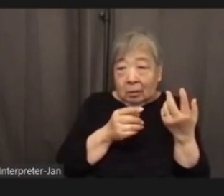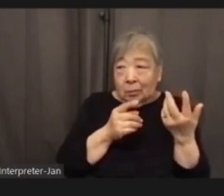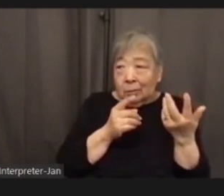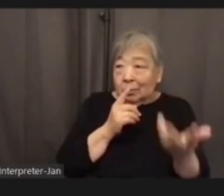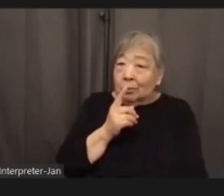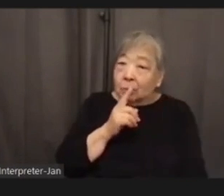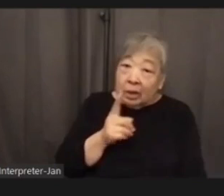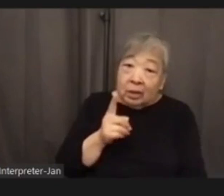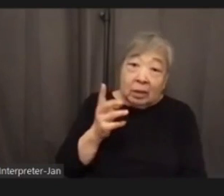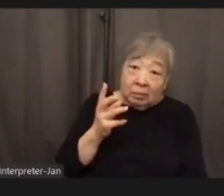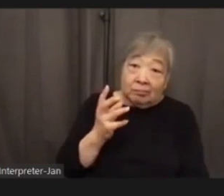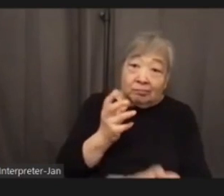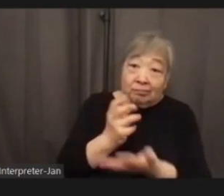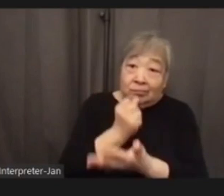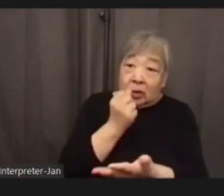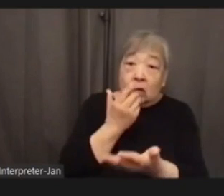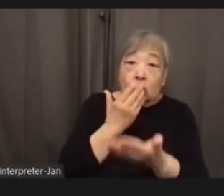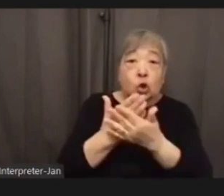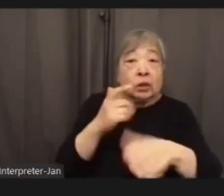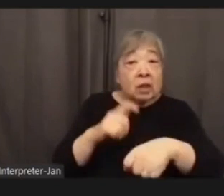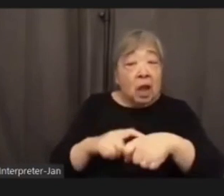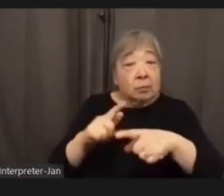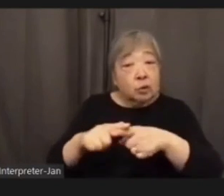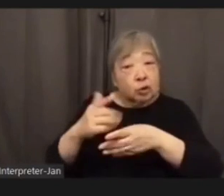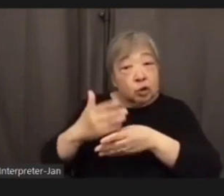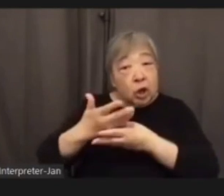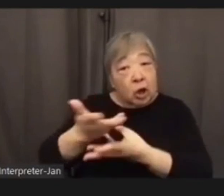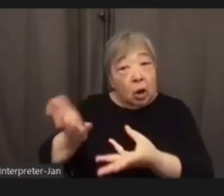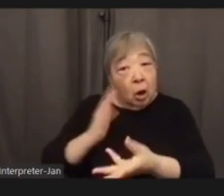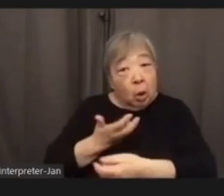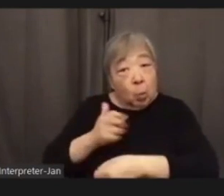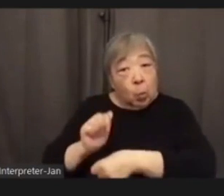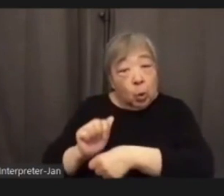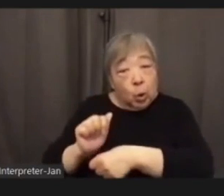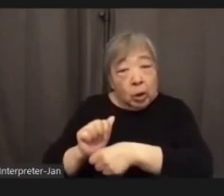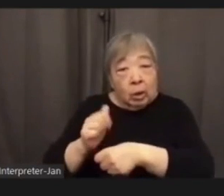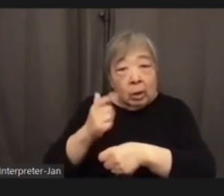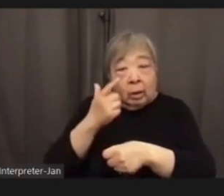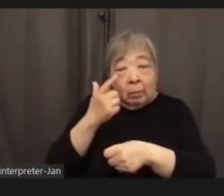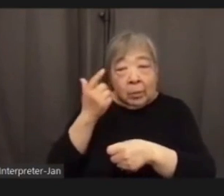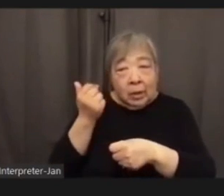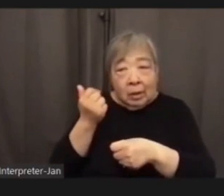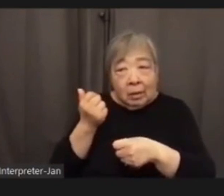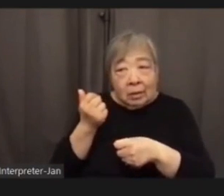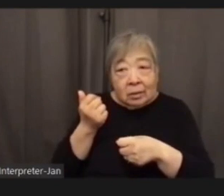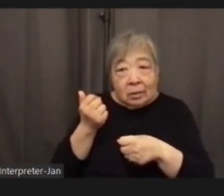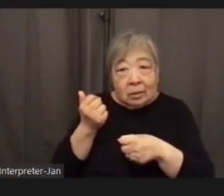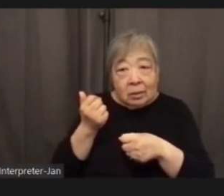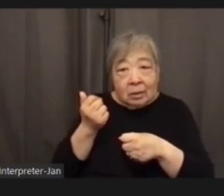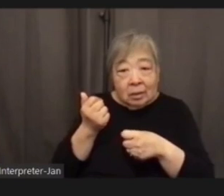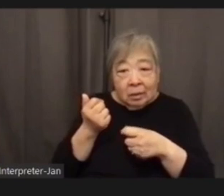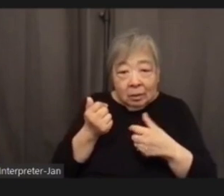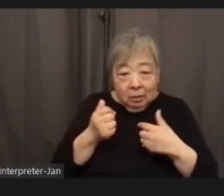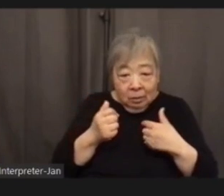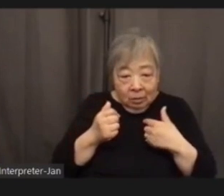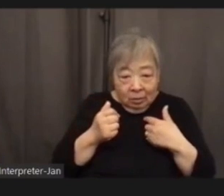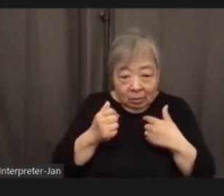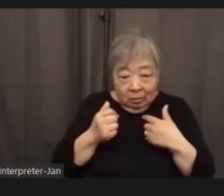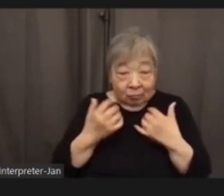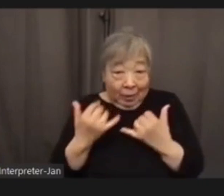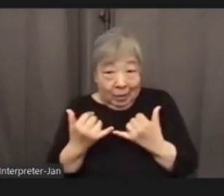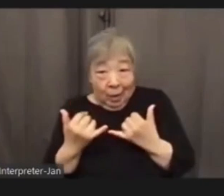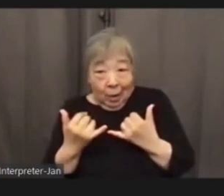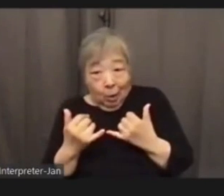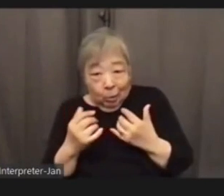share actually what the work that we've done, because we can have intimacy in communicating like we are right